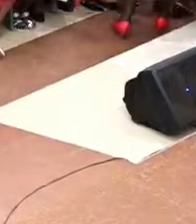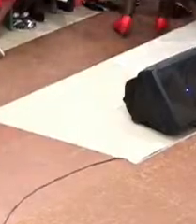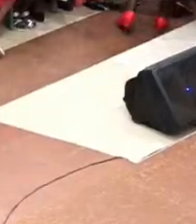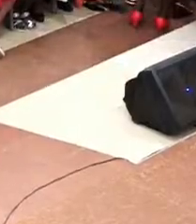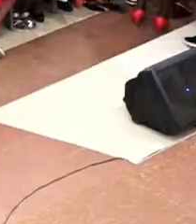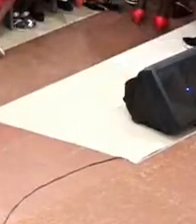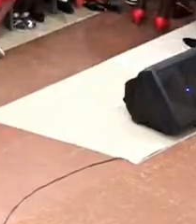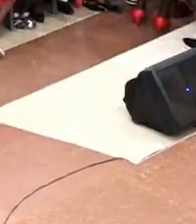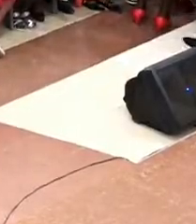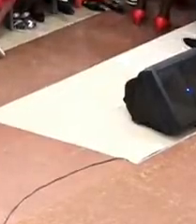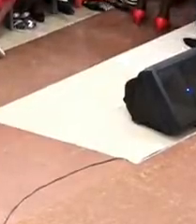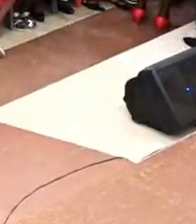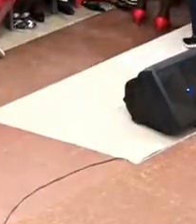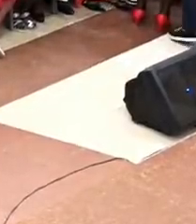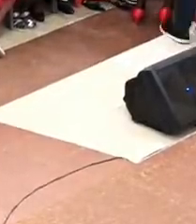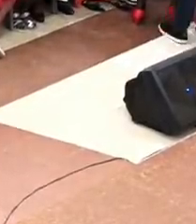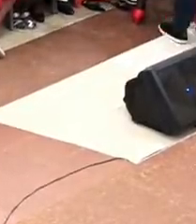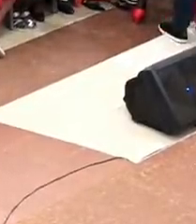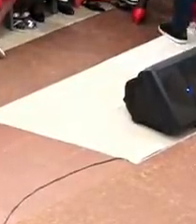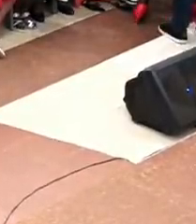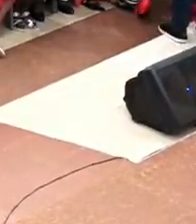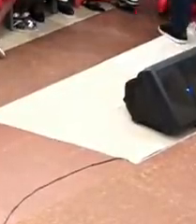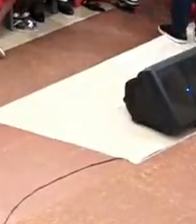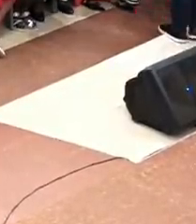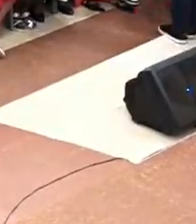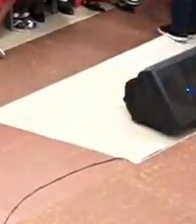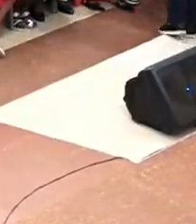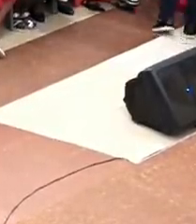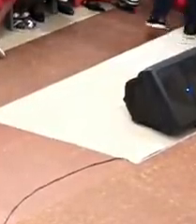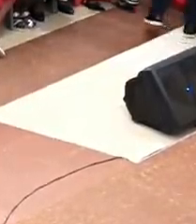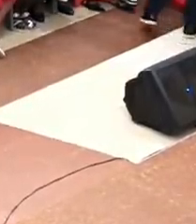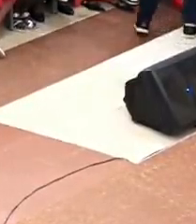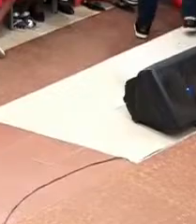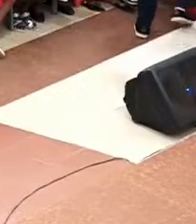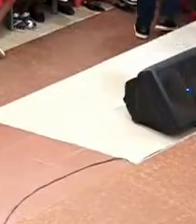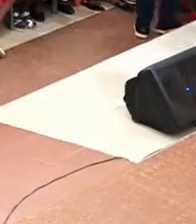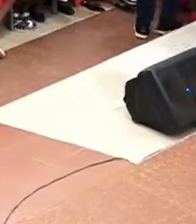walimu wao wata present.